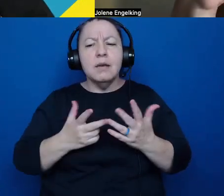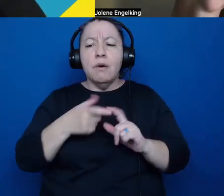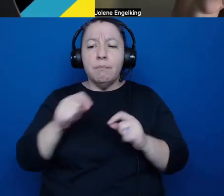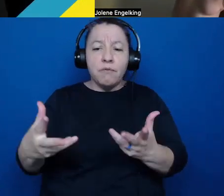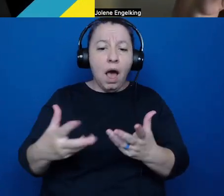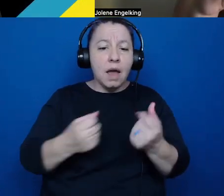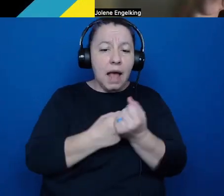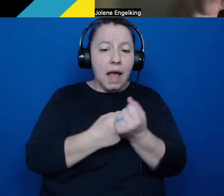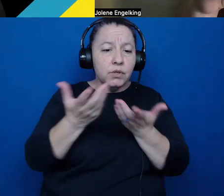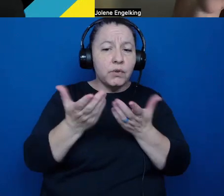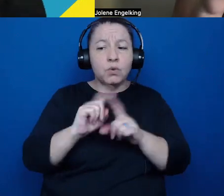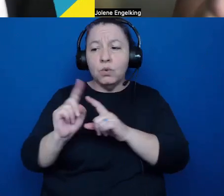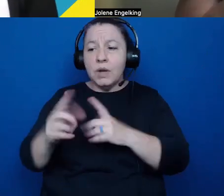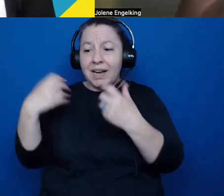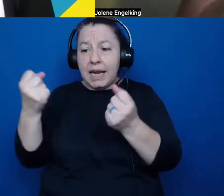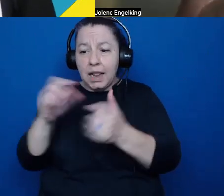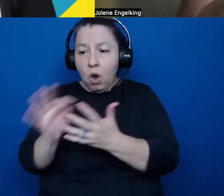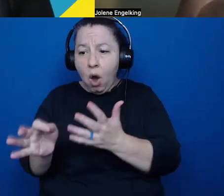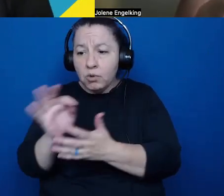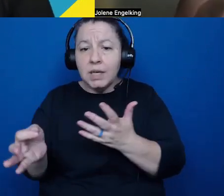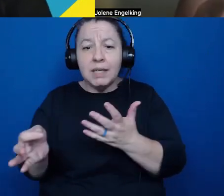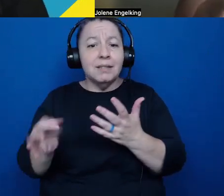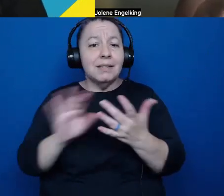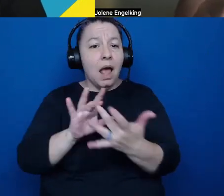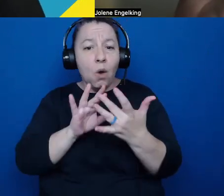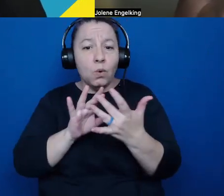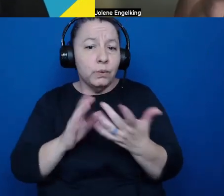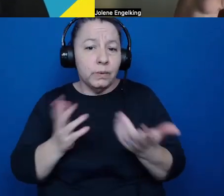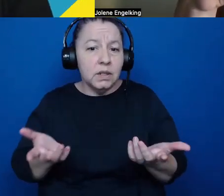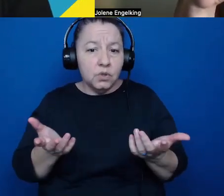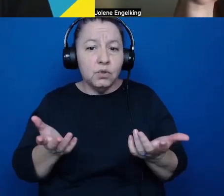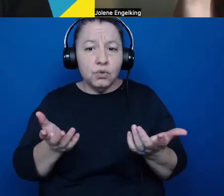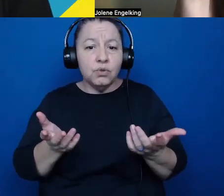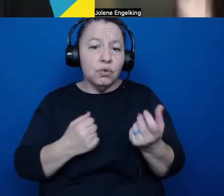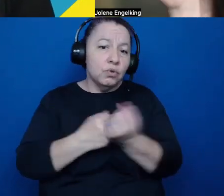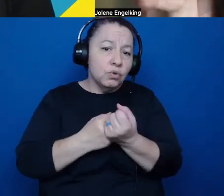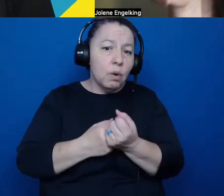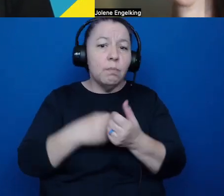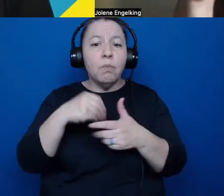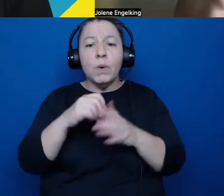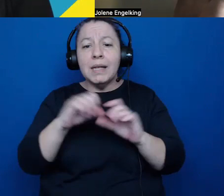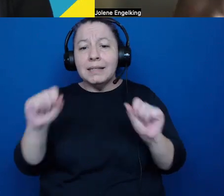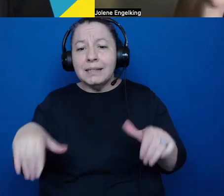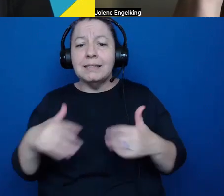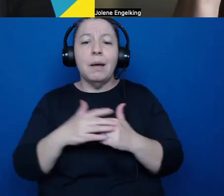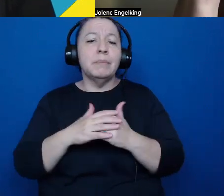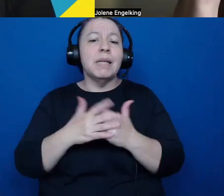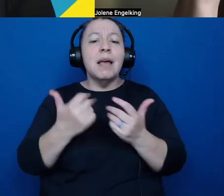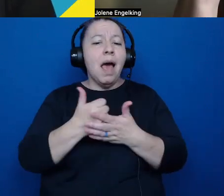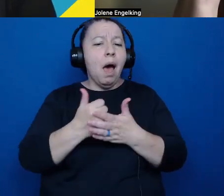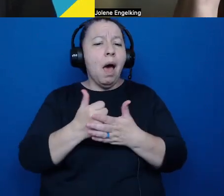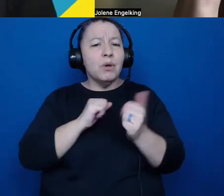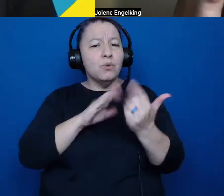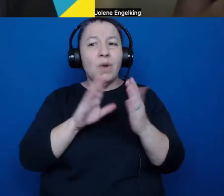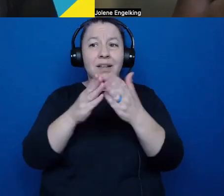services to different healing options, outreach even, support within systems, as well as helping to address the systemic and